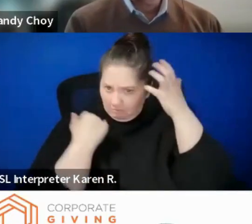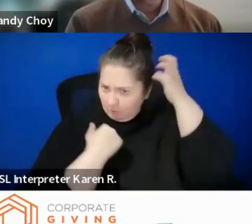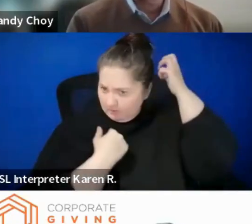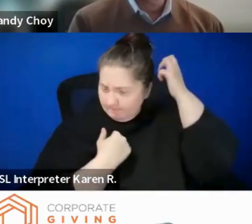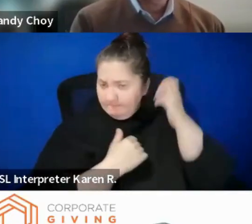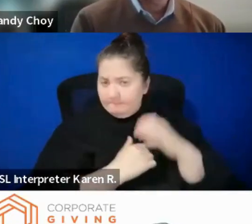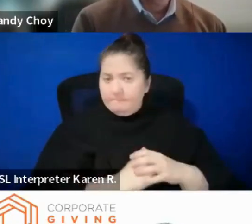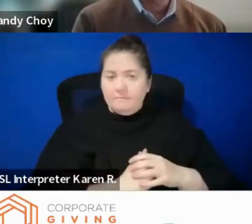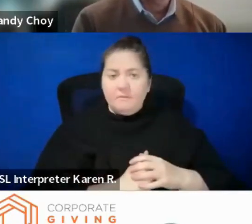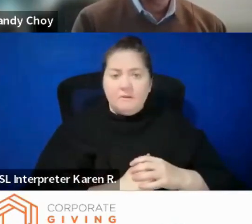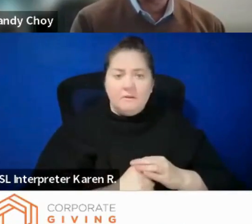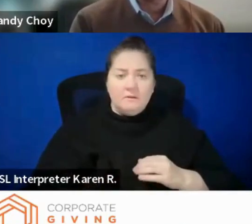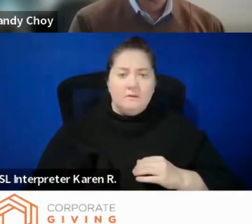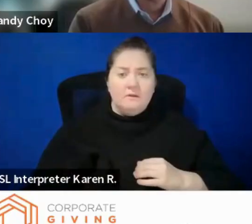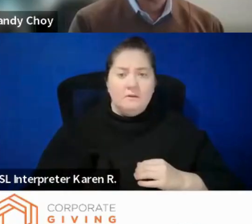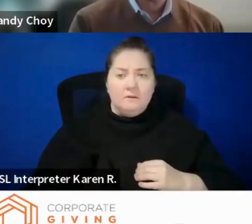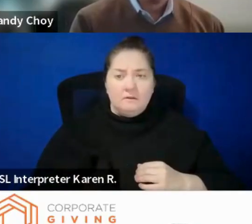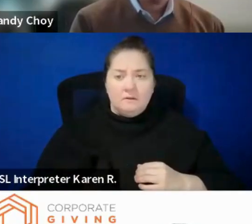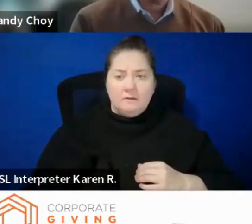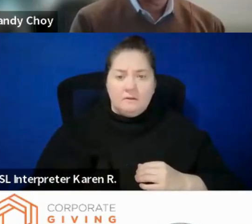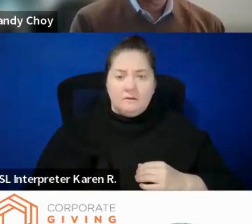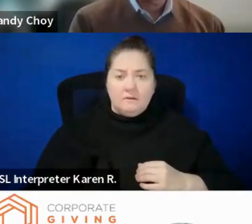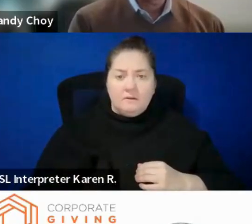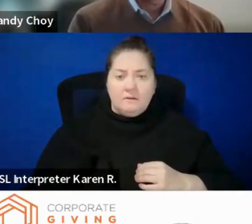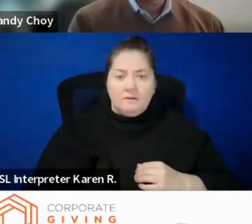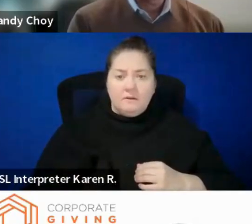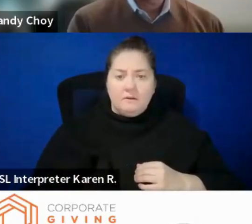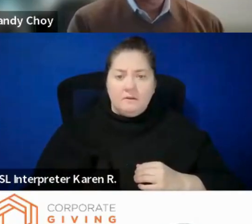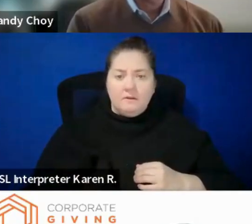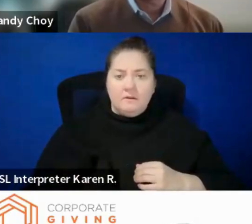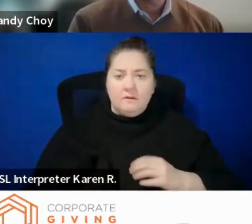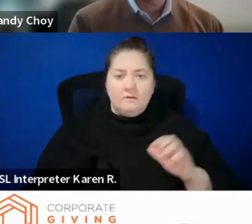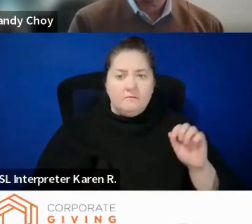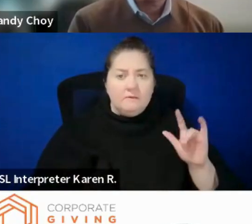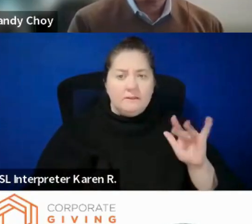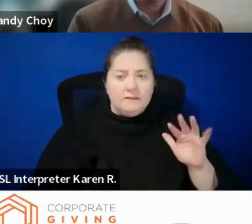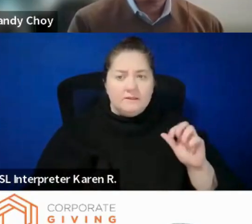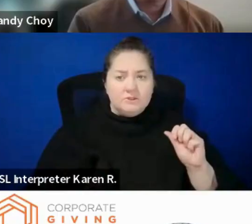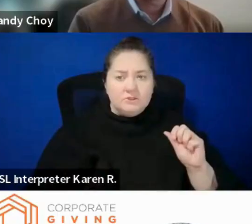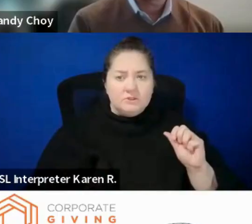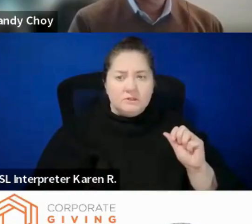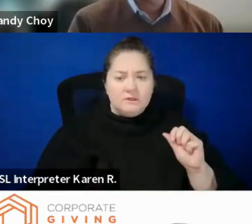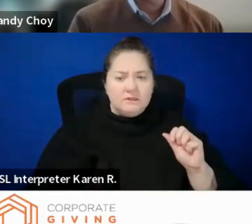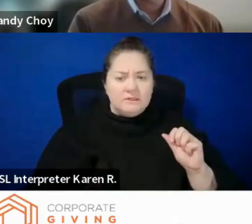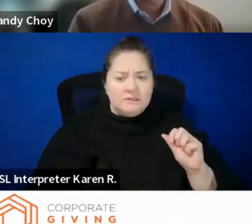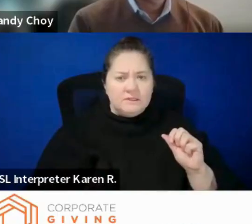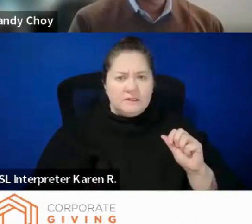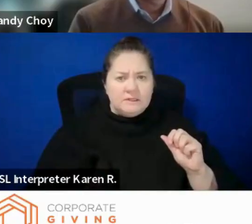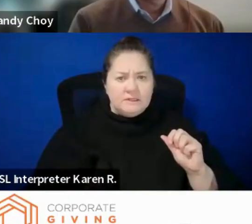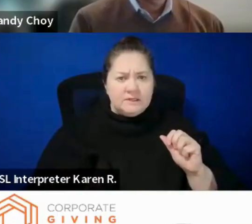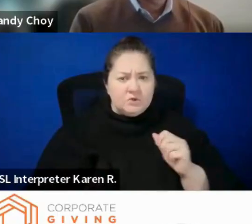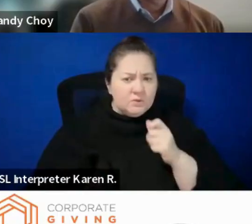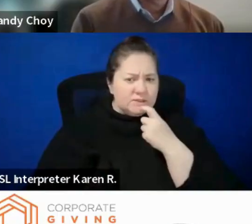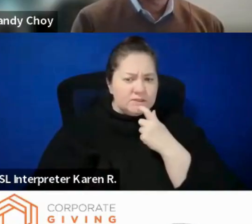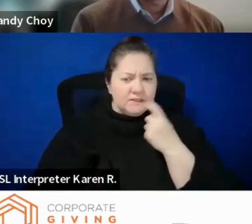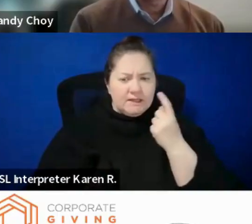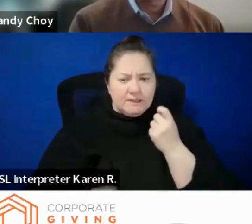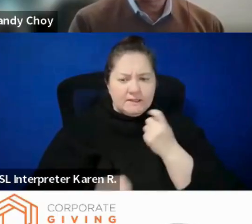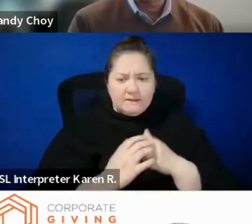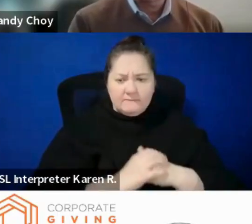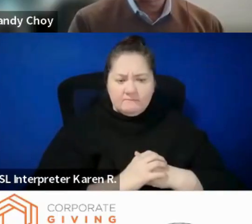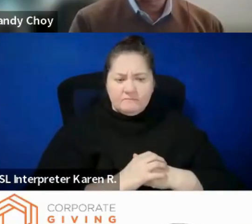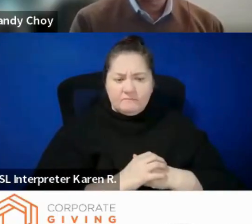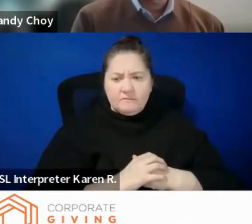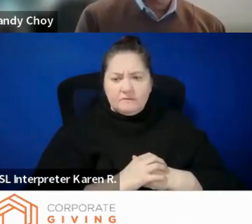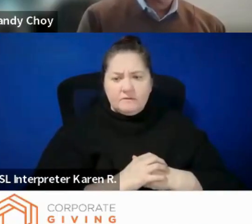So we got a question from Alicia Crank in the chat. Alicia, I'm not sure if you want to come off mute. I'm also happy